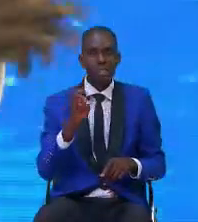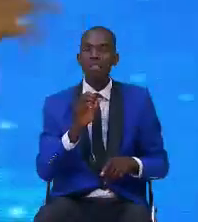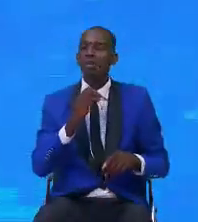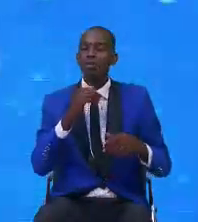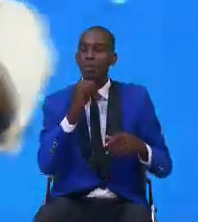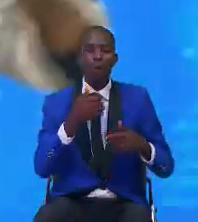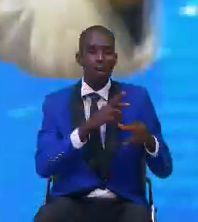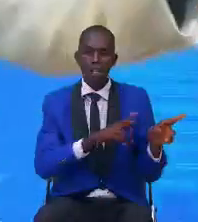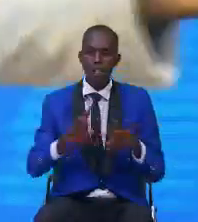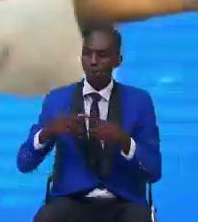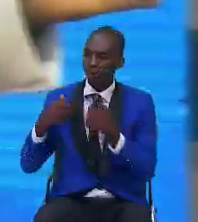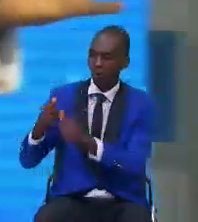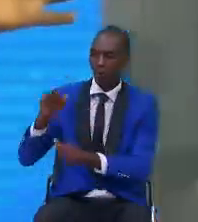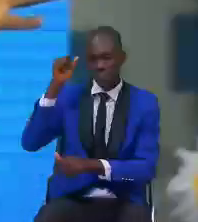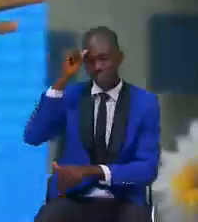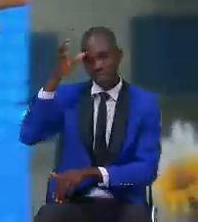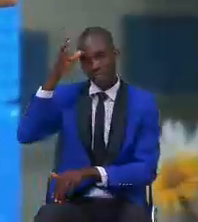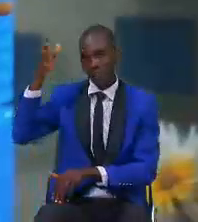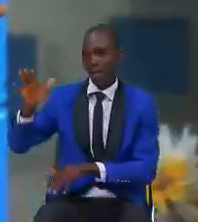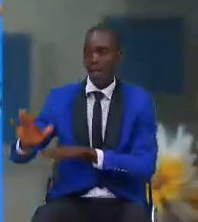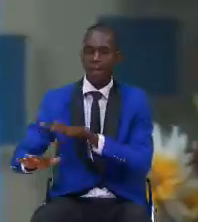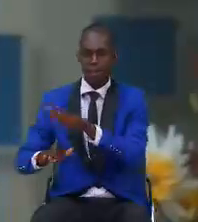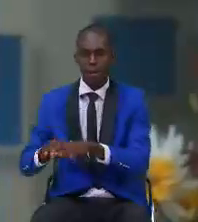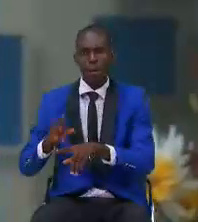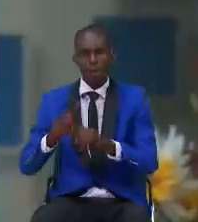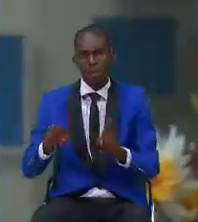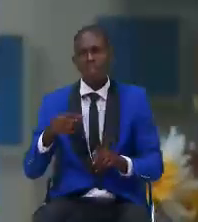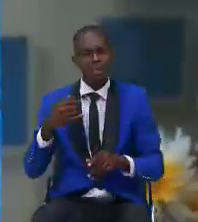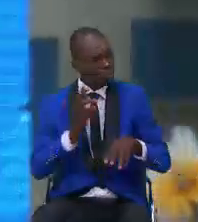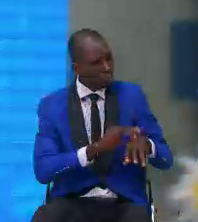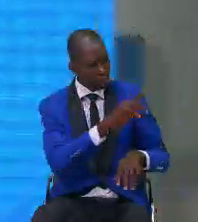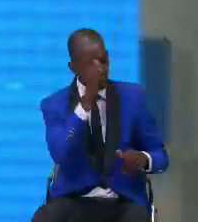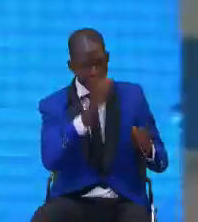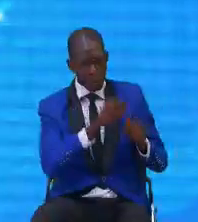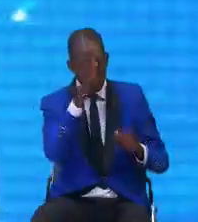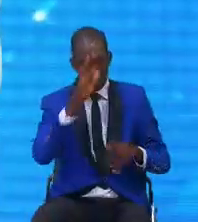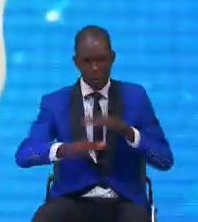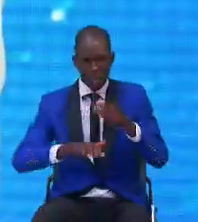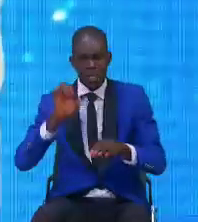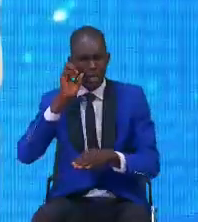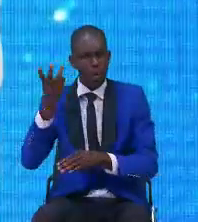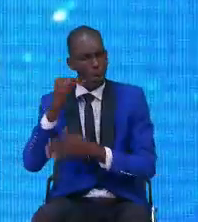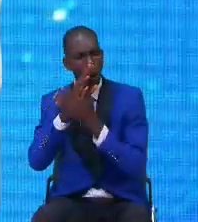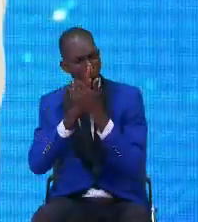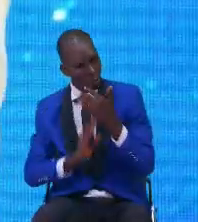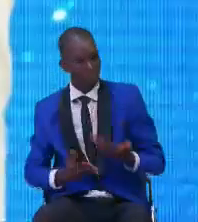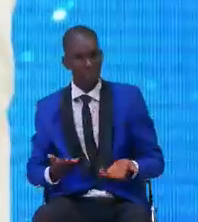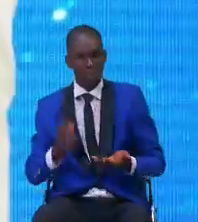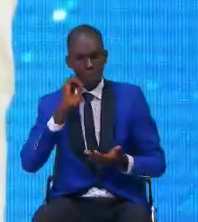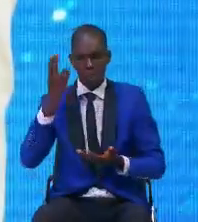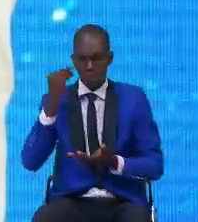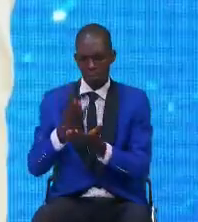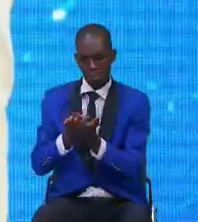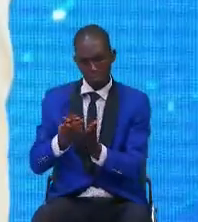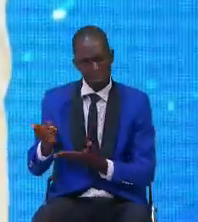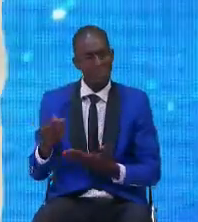not willing to go to the side of his father. And Daniel said, you know the story of your father. But he